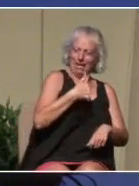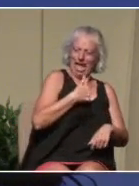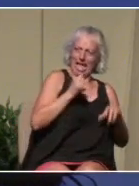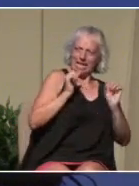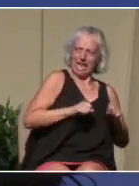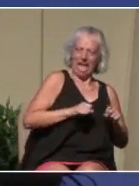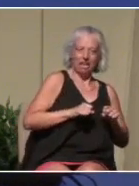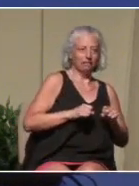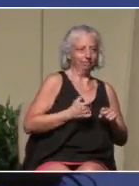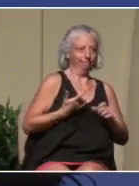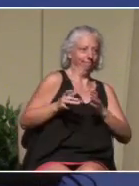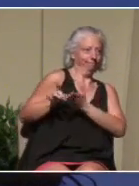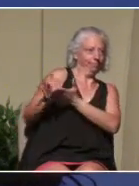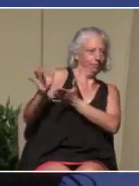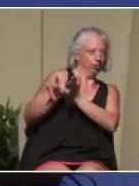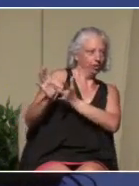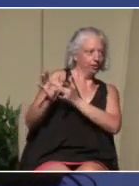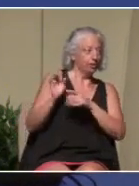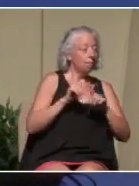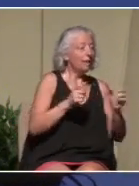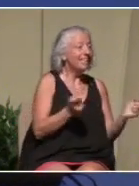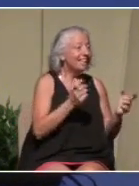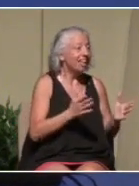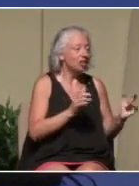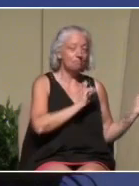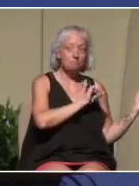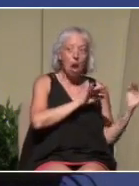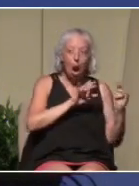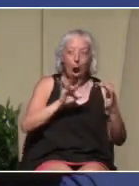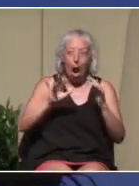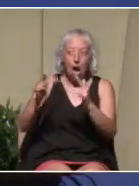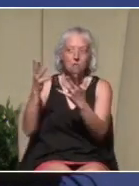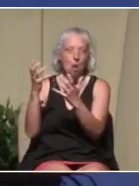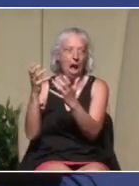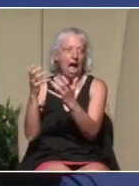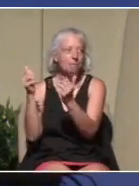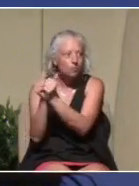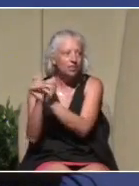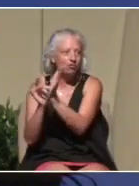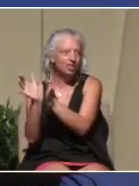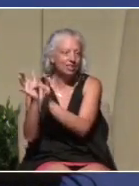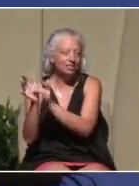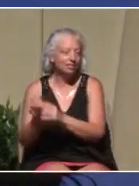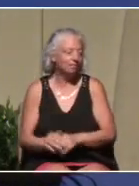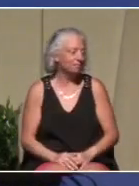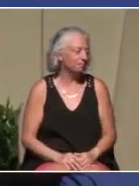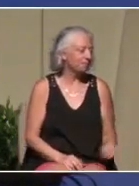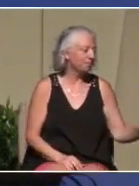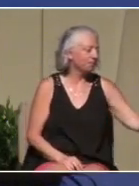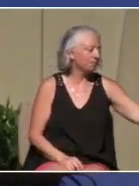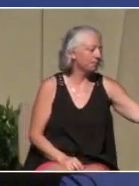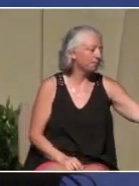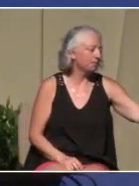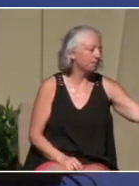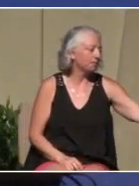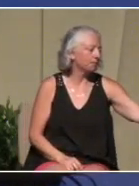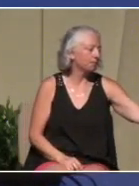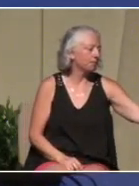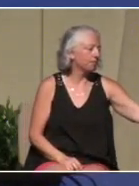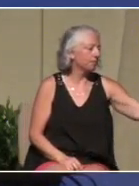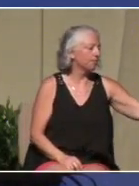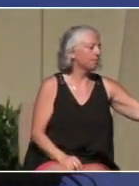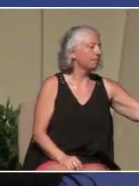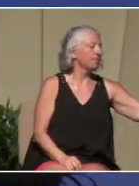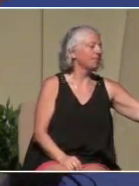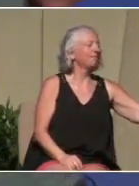in his presence. I came across several stories this week that I want to share with